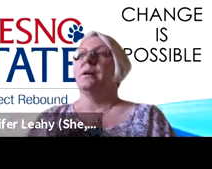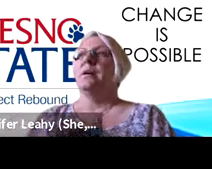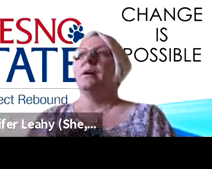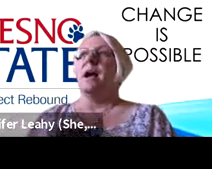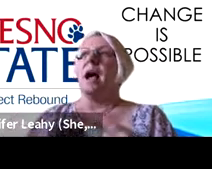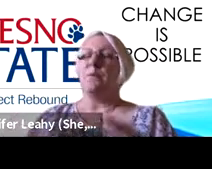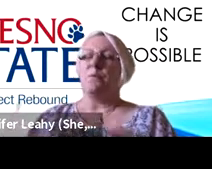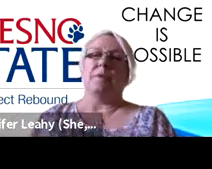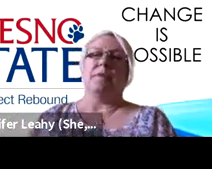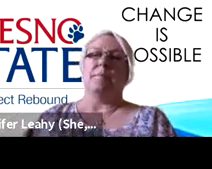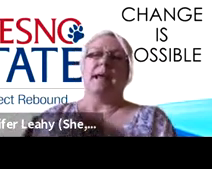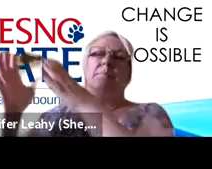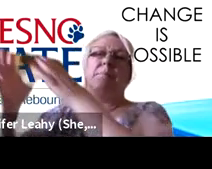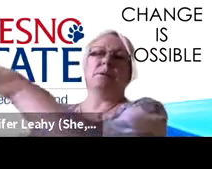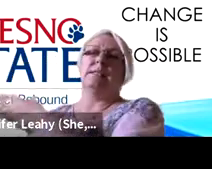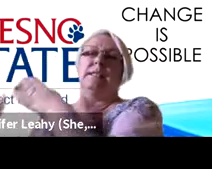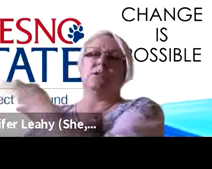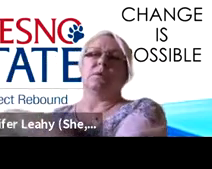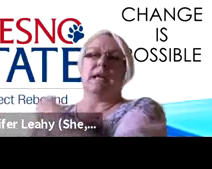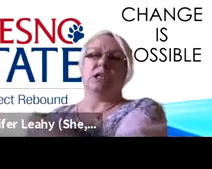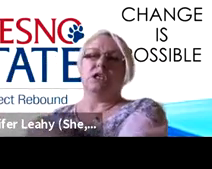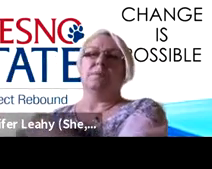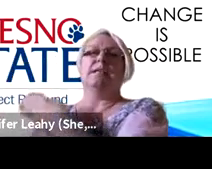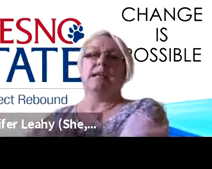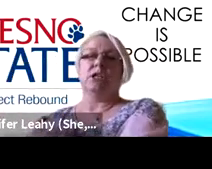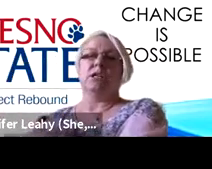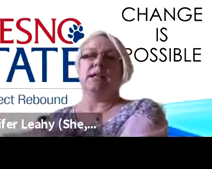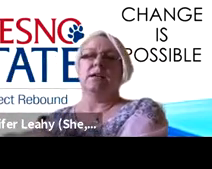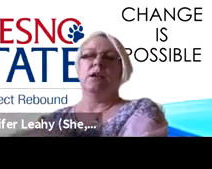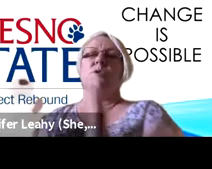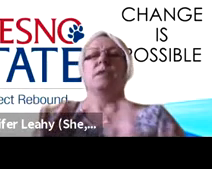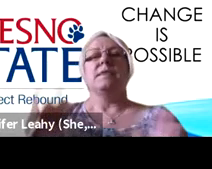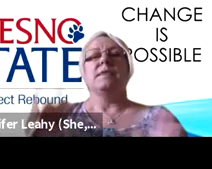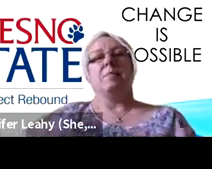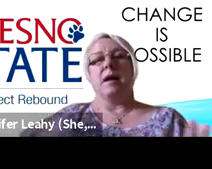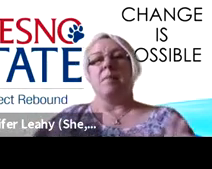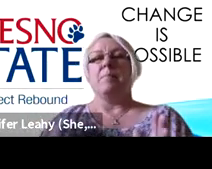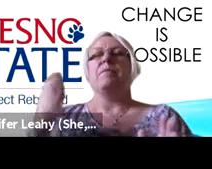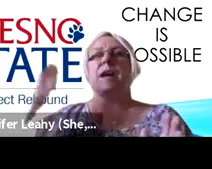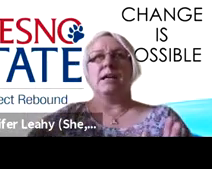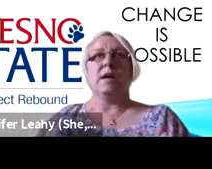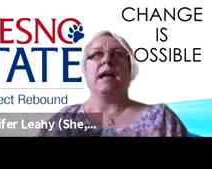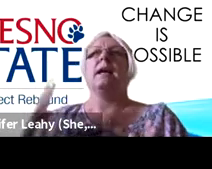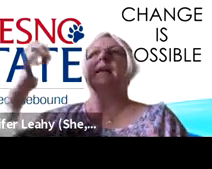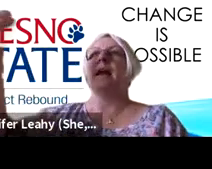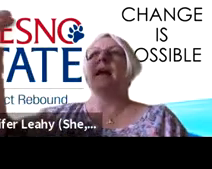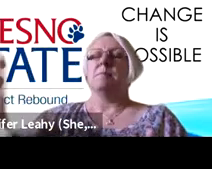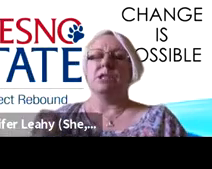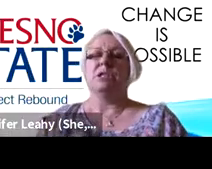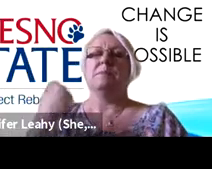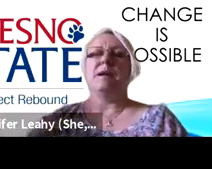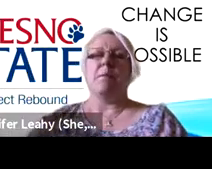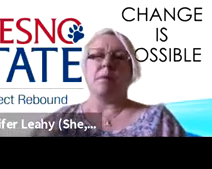So I work with them and I build these relationships intentionally so that they become financial aid